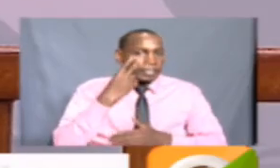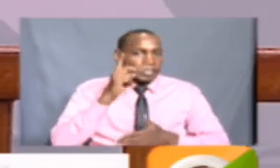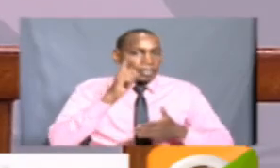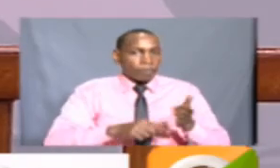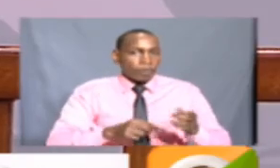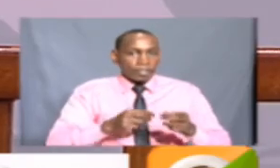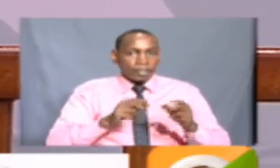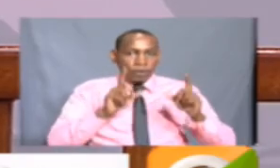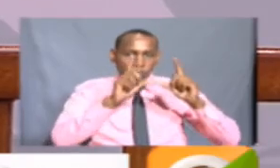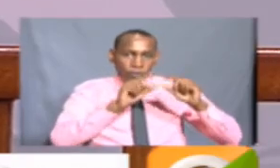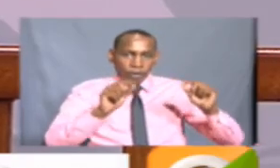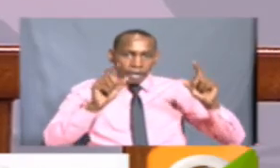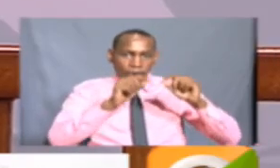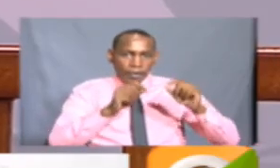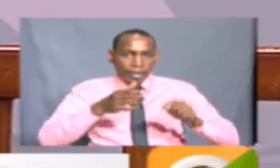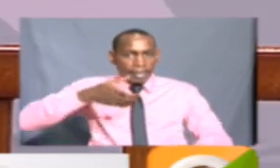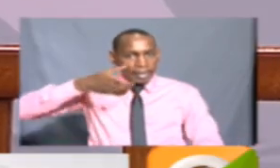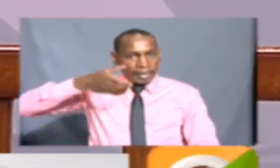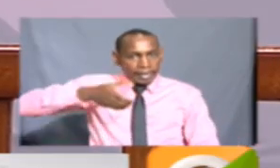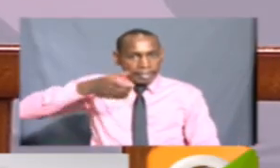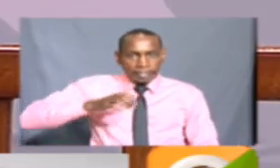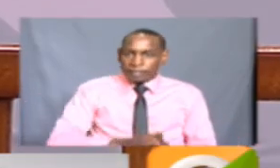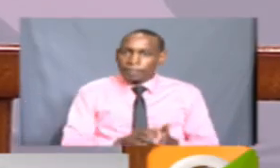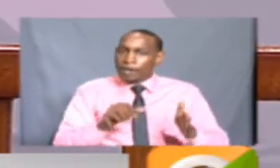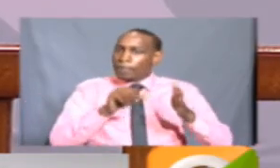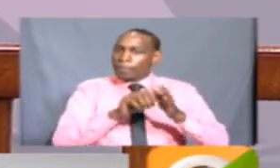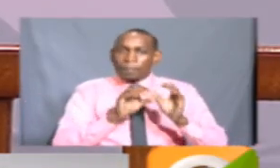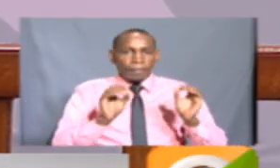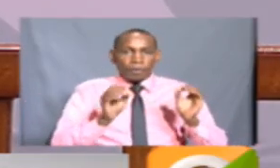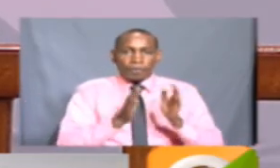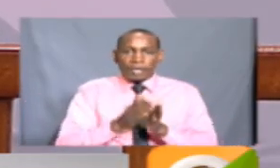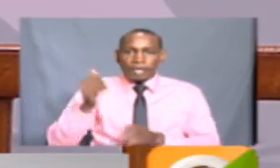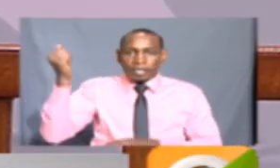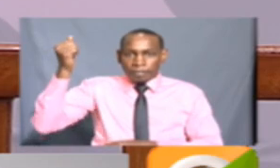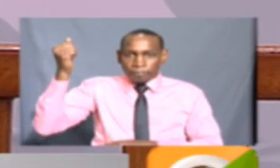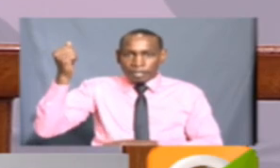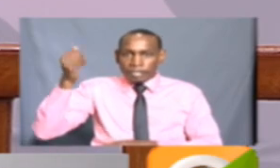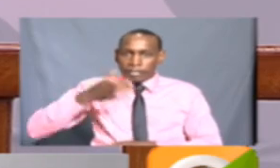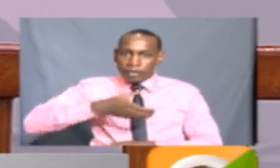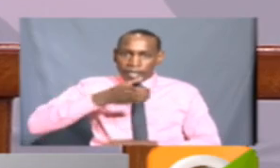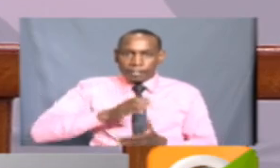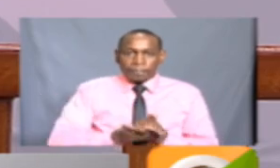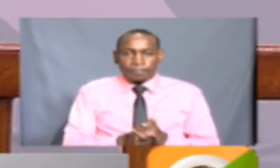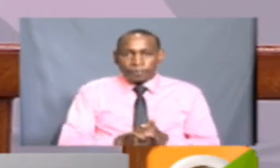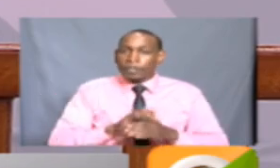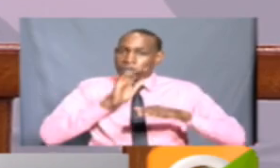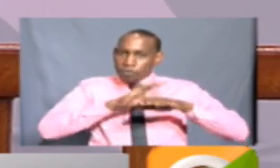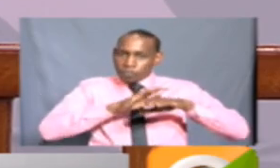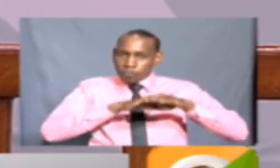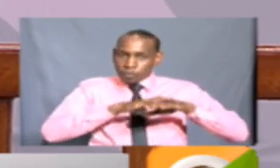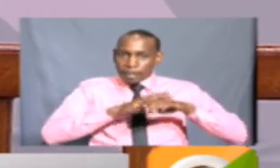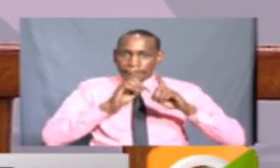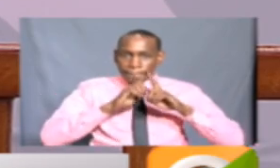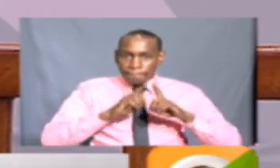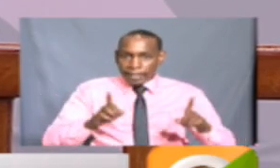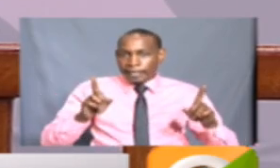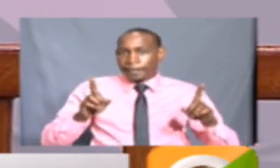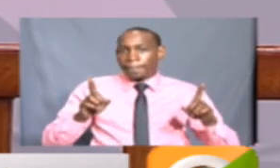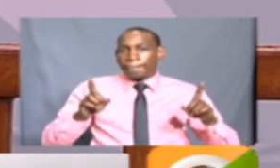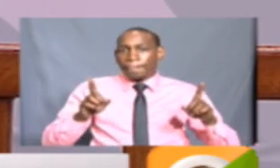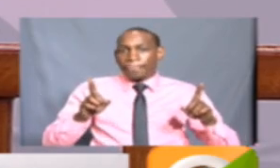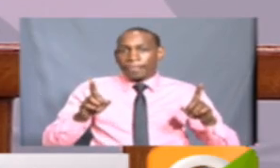the handshake. Mm-hmm. And I have no quarrel with political rapprochement. It is the way to go. But because